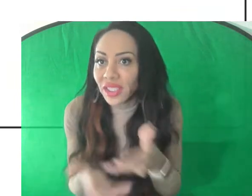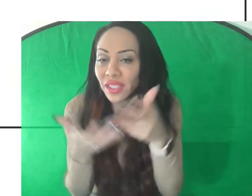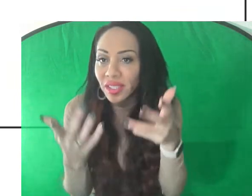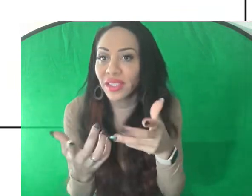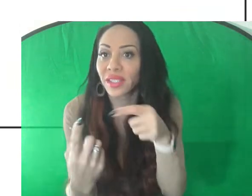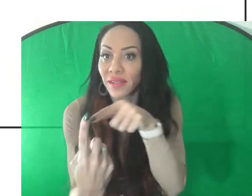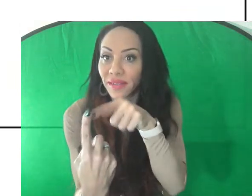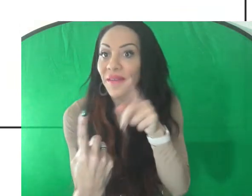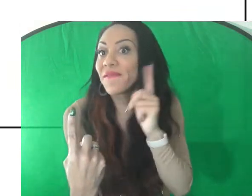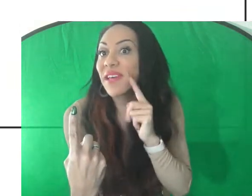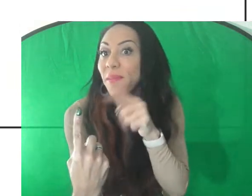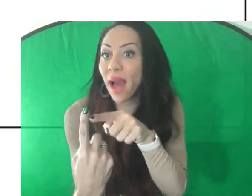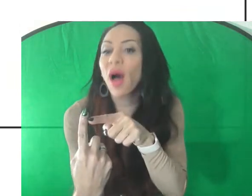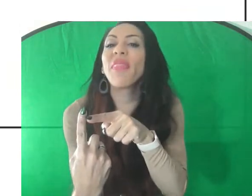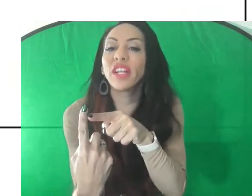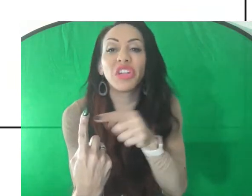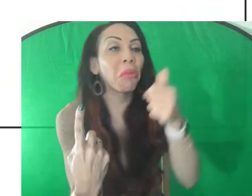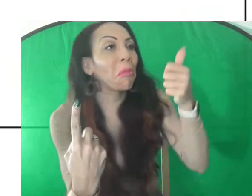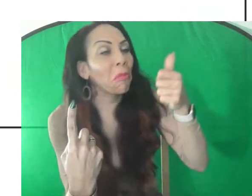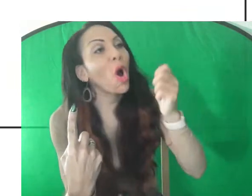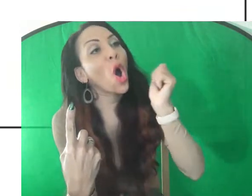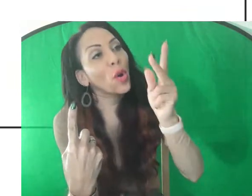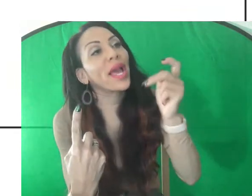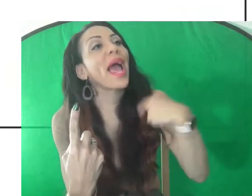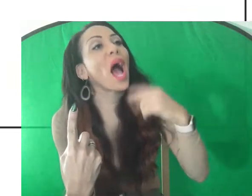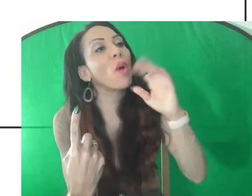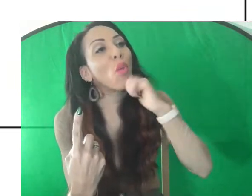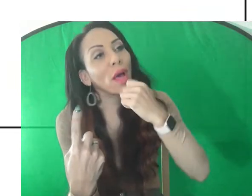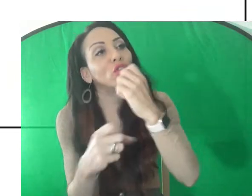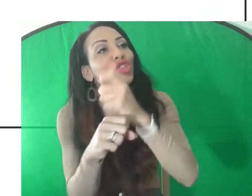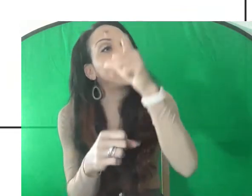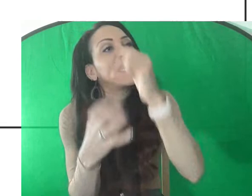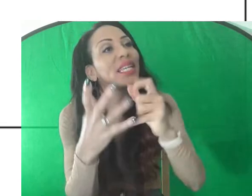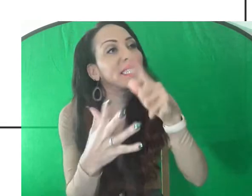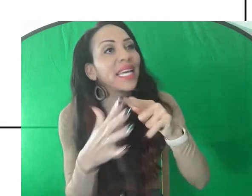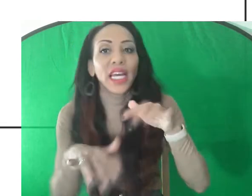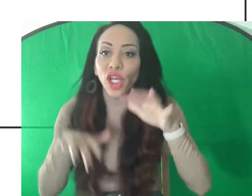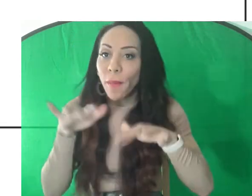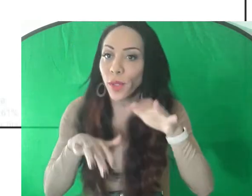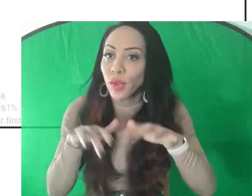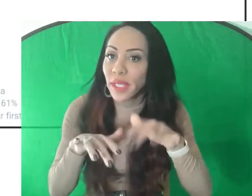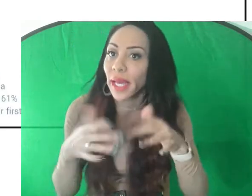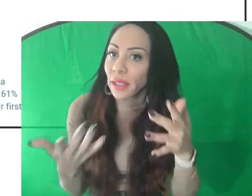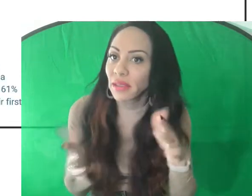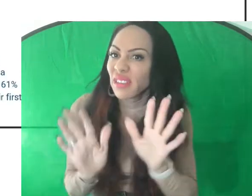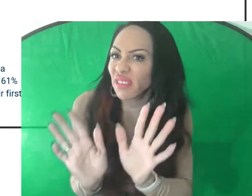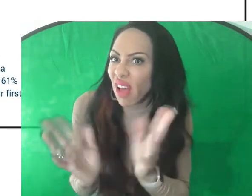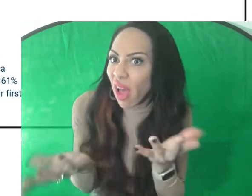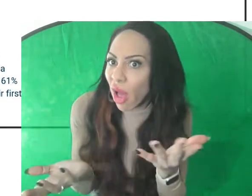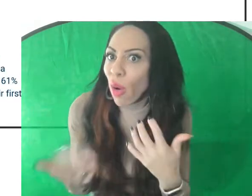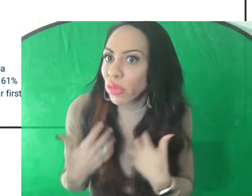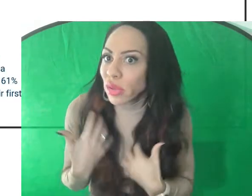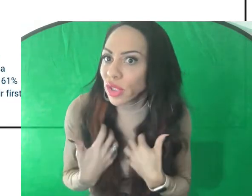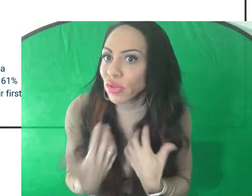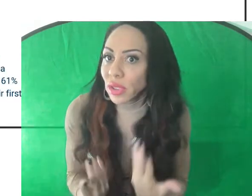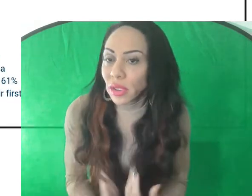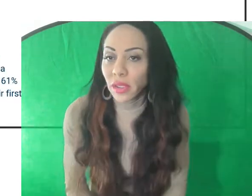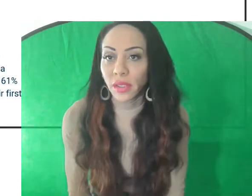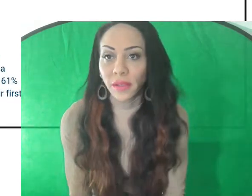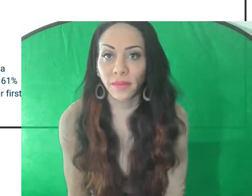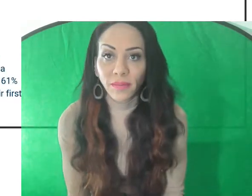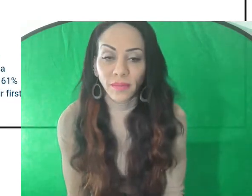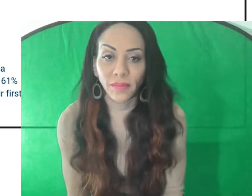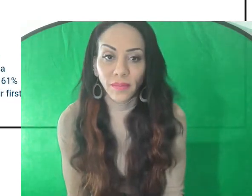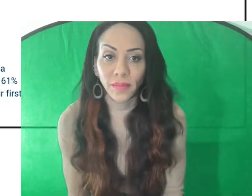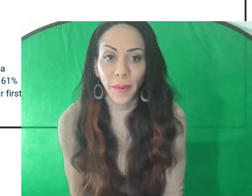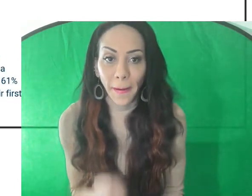that. And that there's also just, yeah, I'm going to leave that one there. So there's also that 20% of female